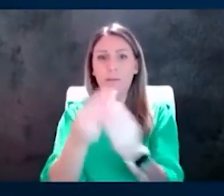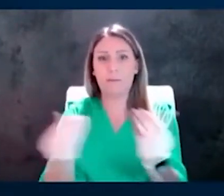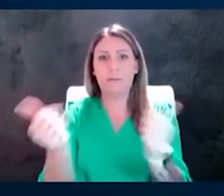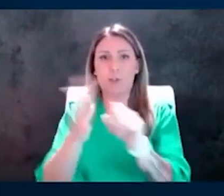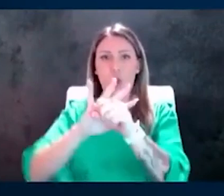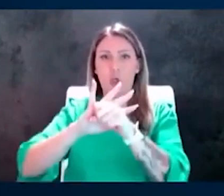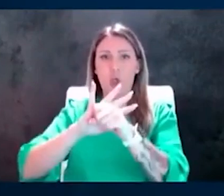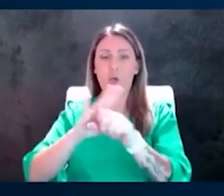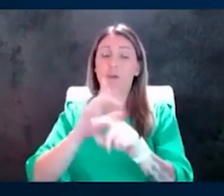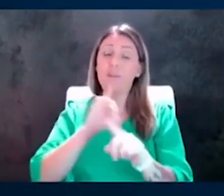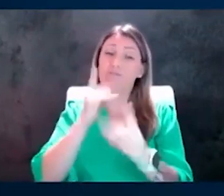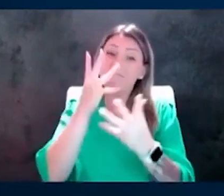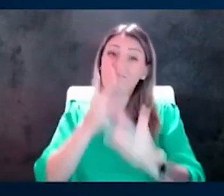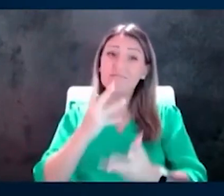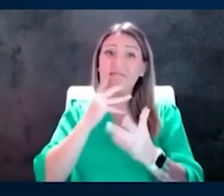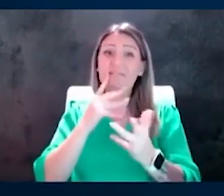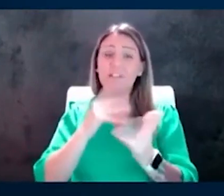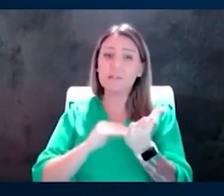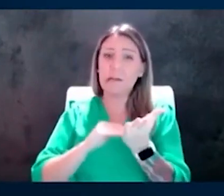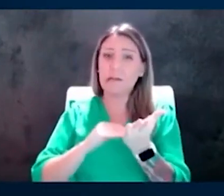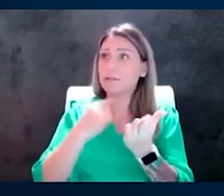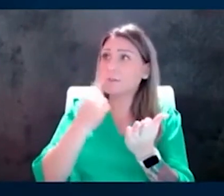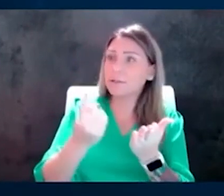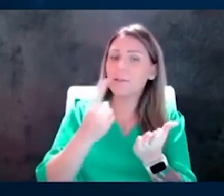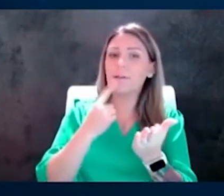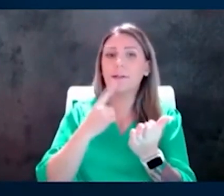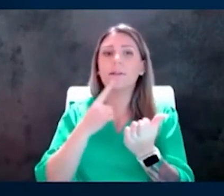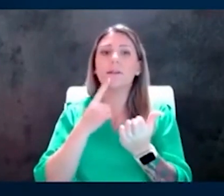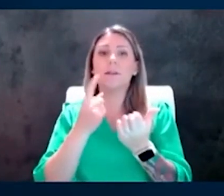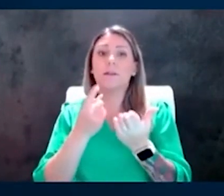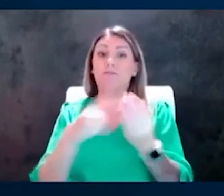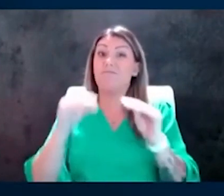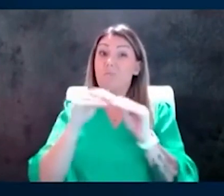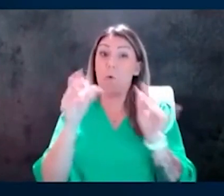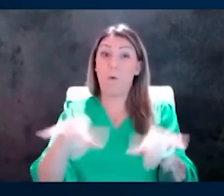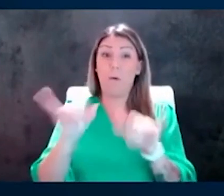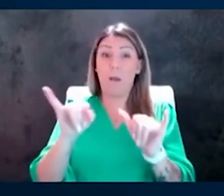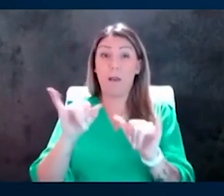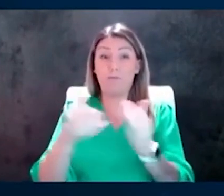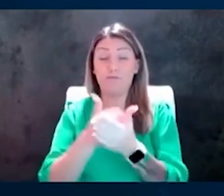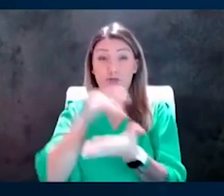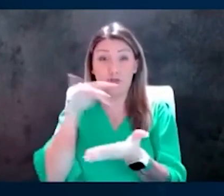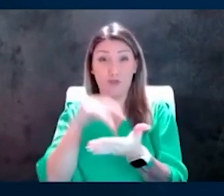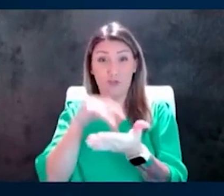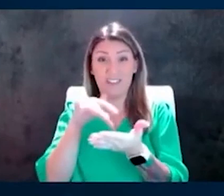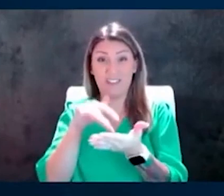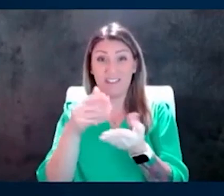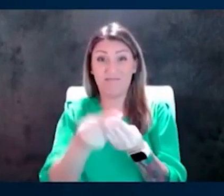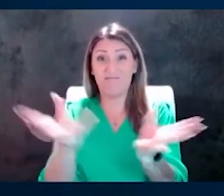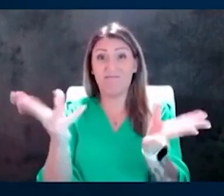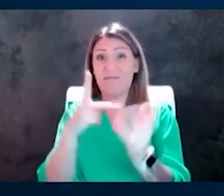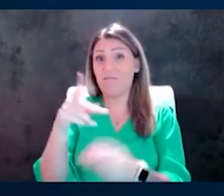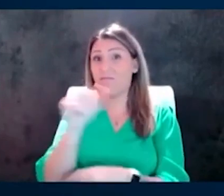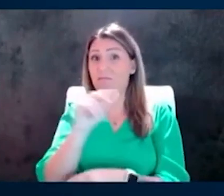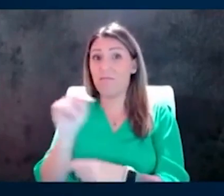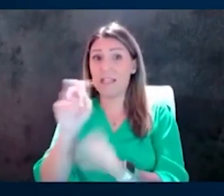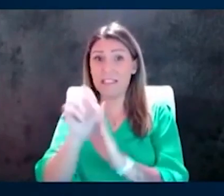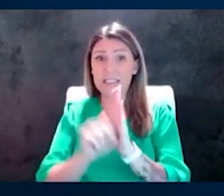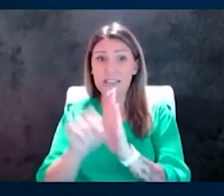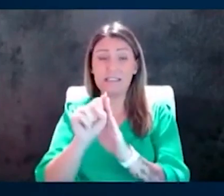this are becoming increasingly common. A new study just released by Penn State College of Medicine finds that more than half of the